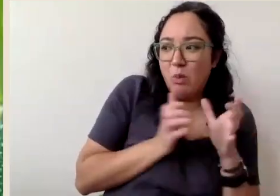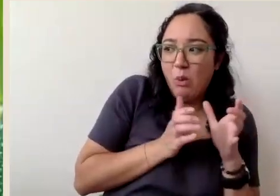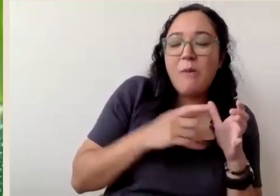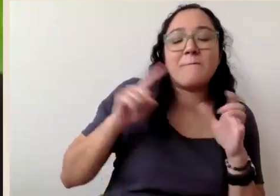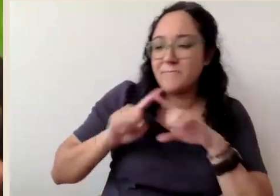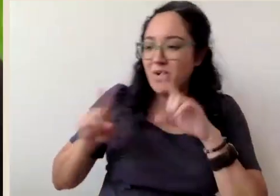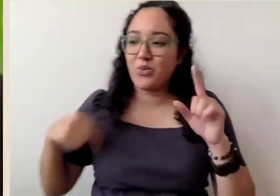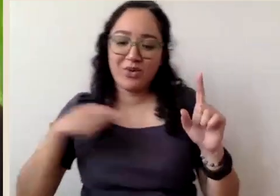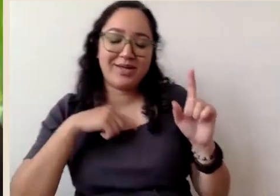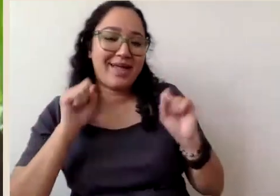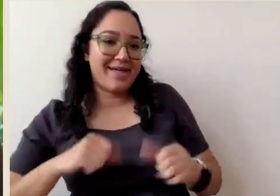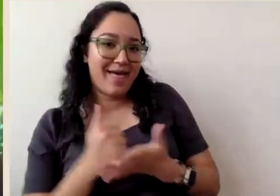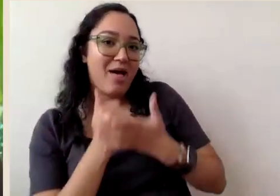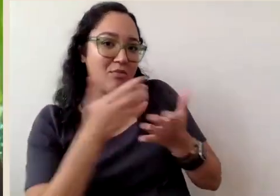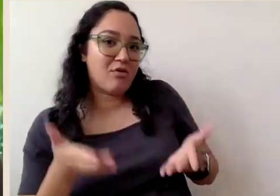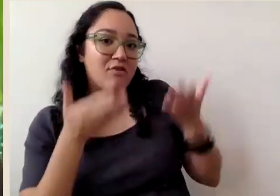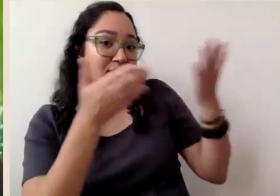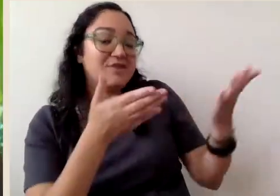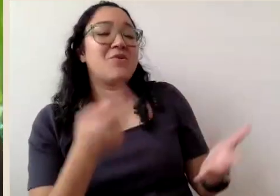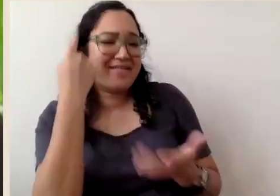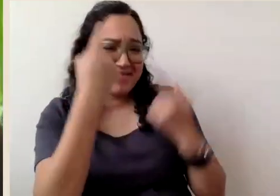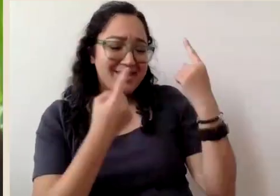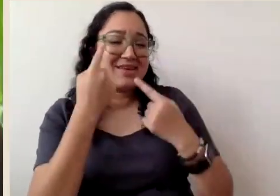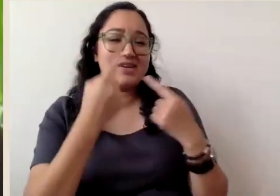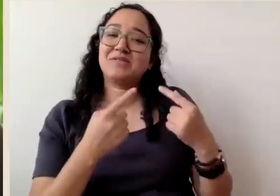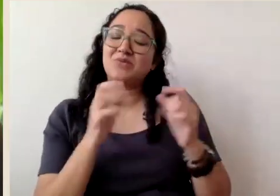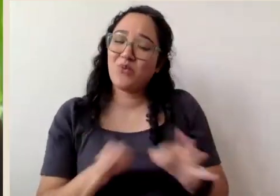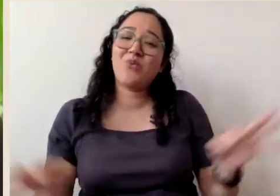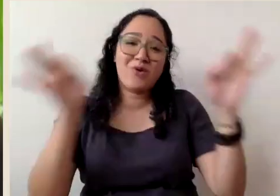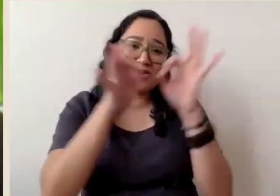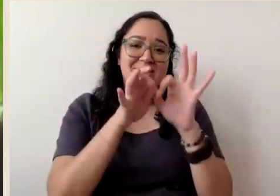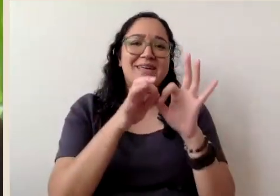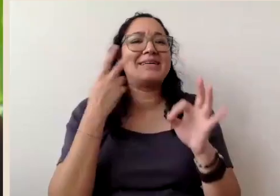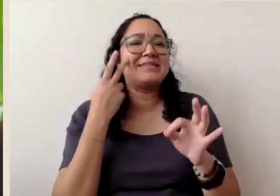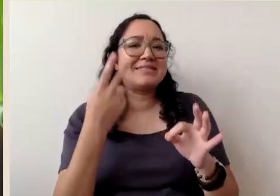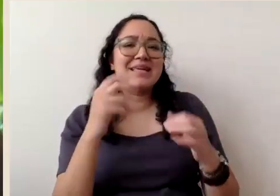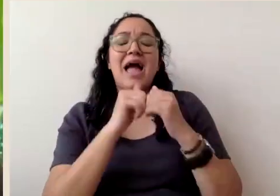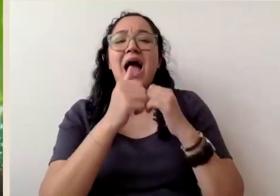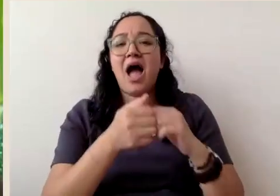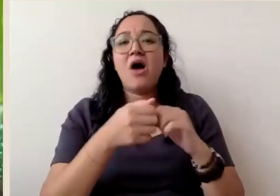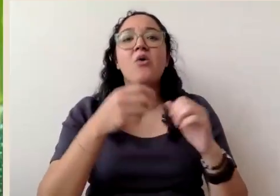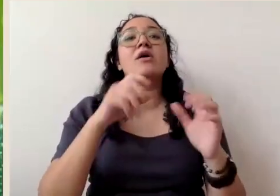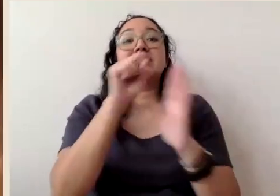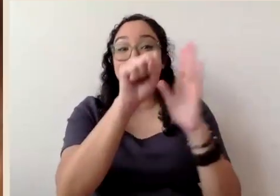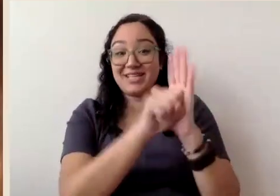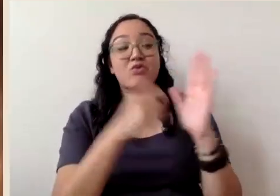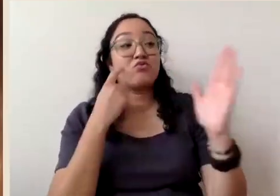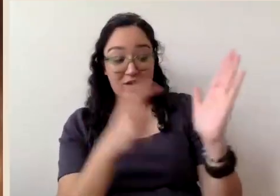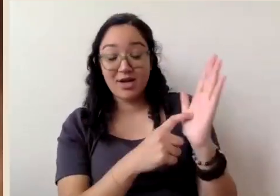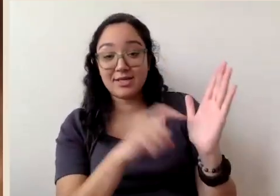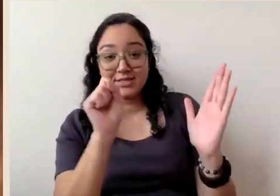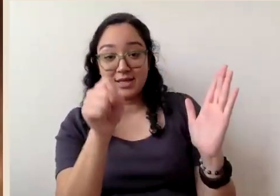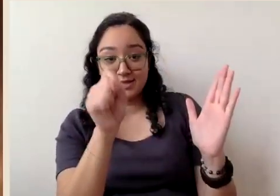gaps, and so I think yes, it's definitely worth to see how this can be a course that is recognized by the state, but Mhm. there's